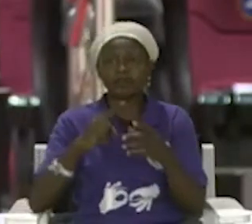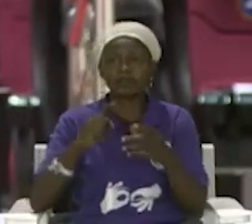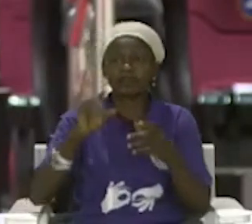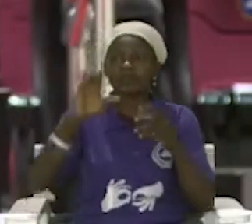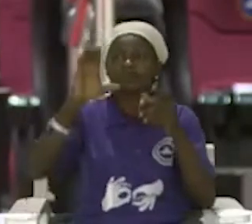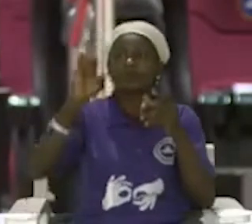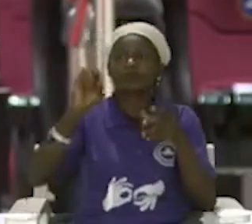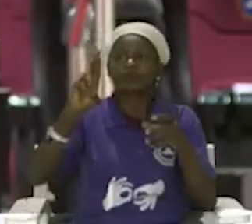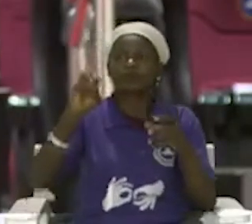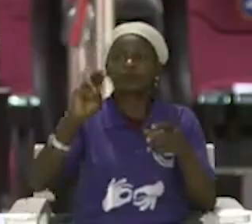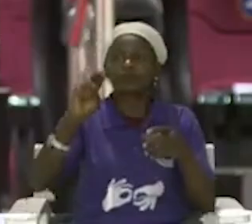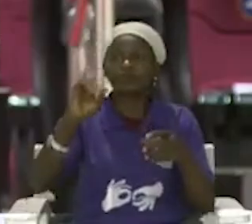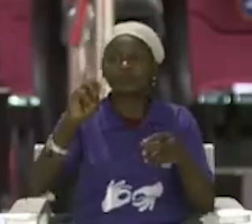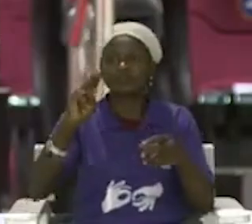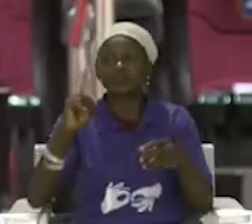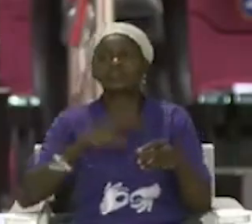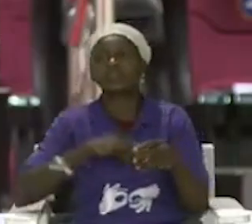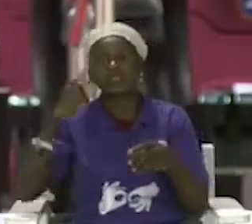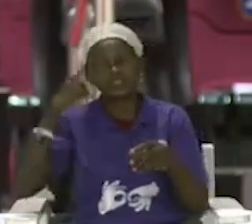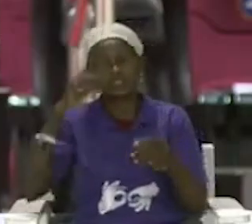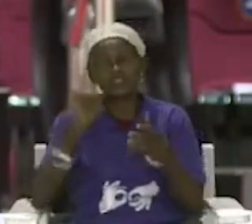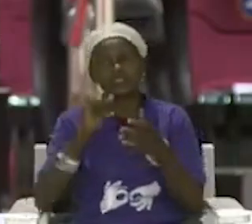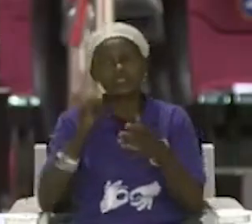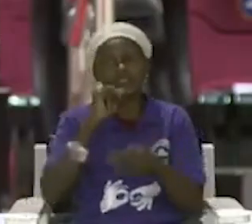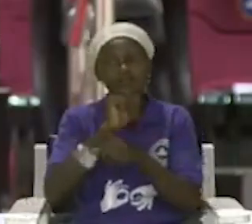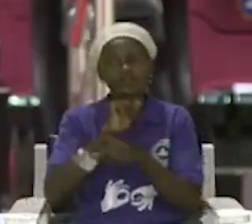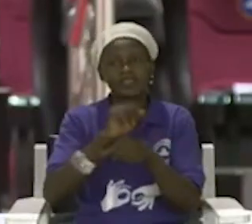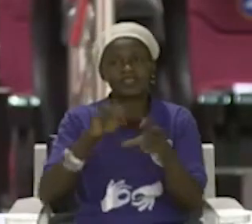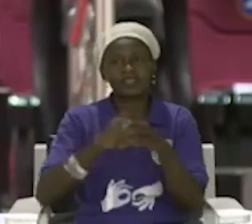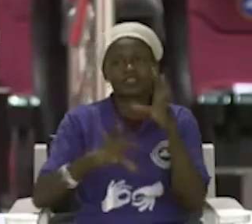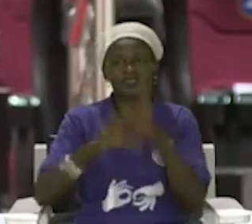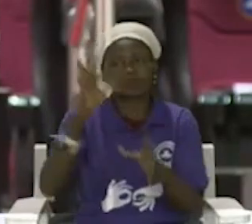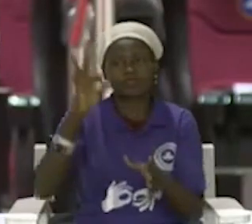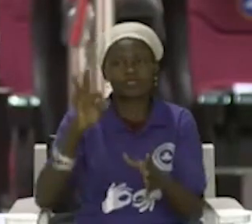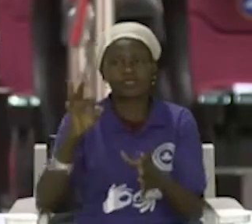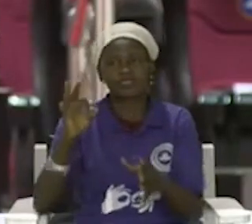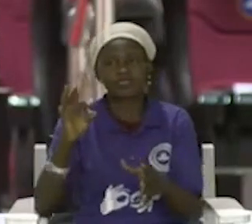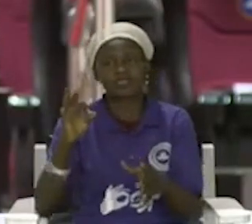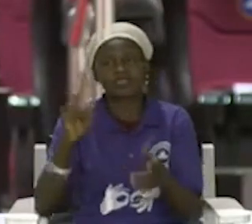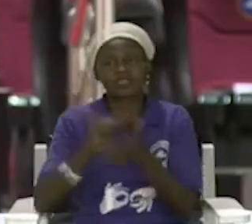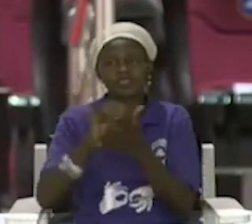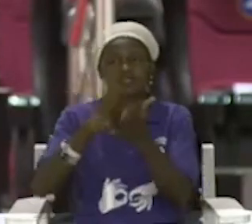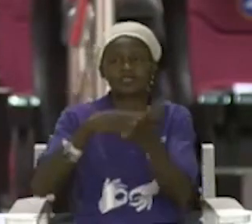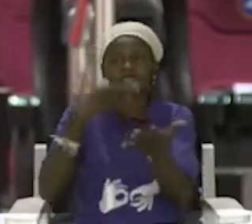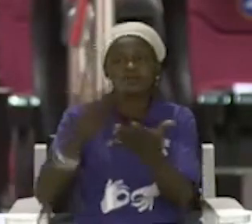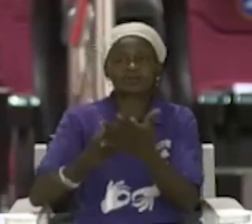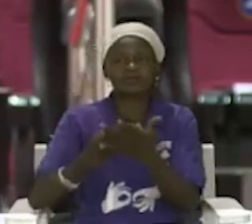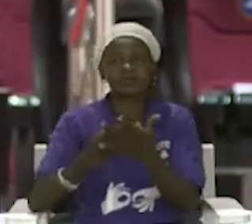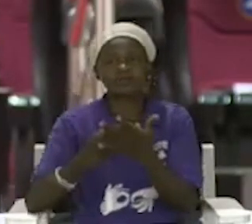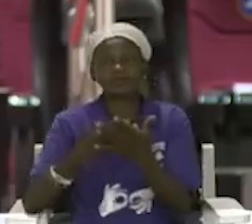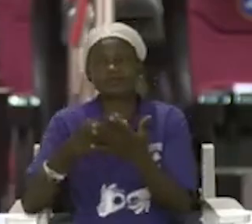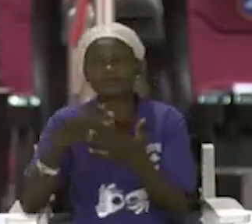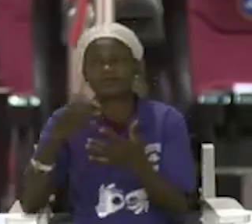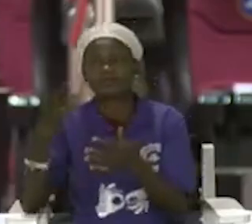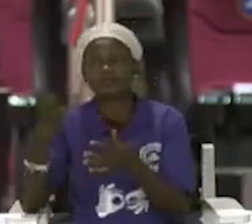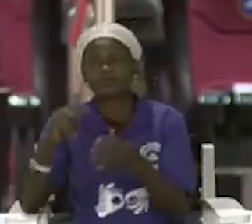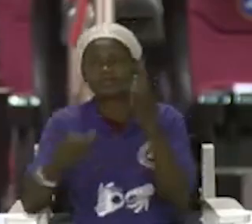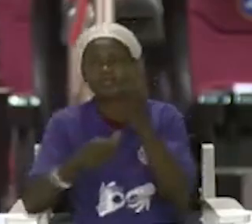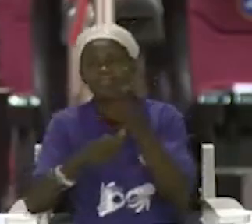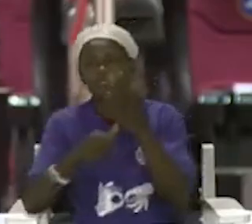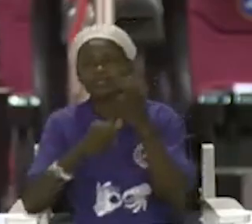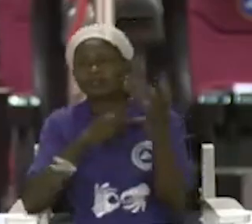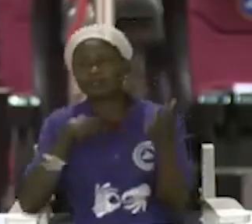day, I think they are walking in the spirit. The senior pastors